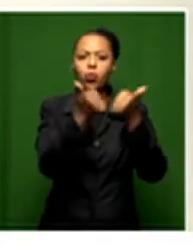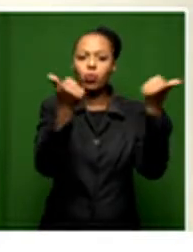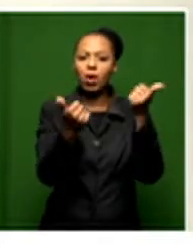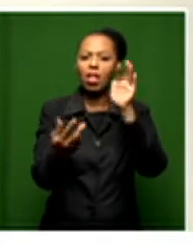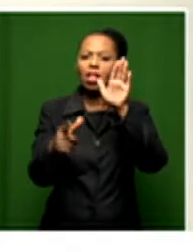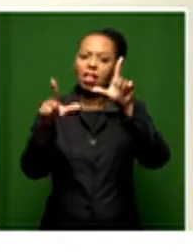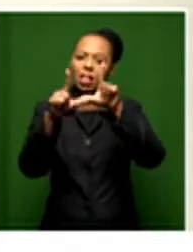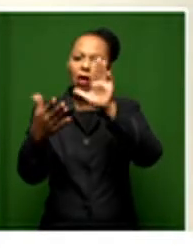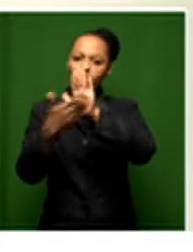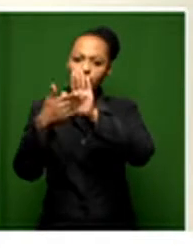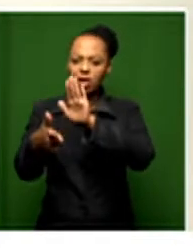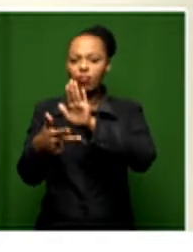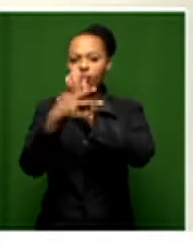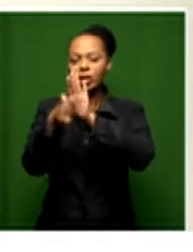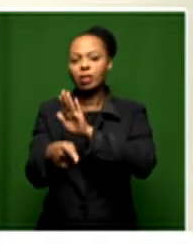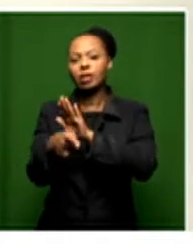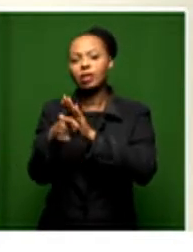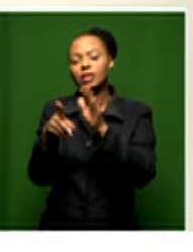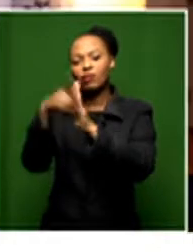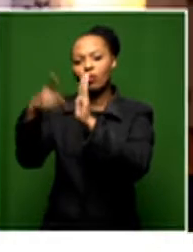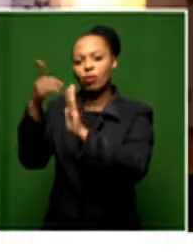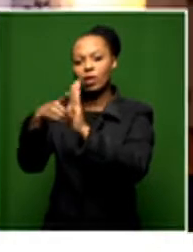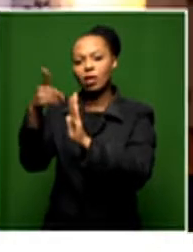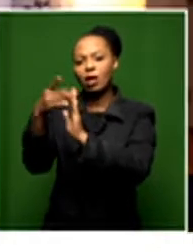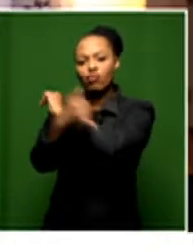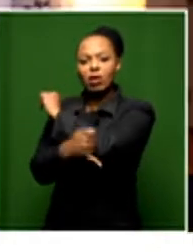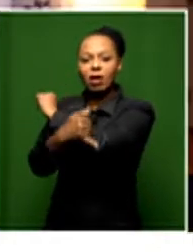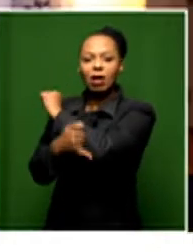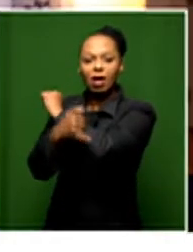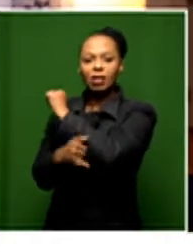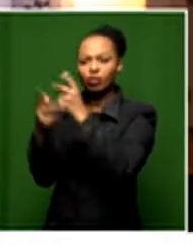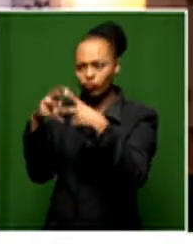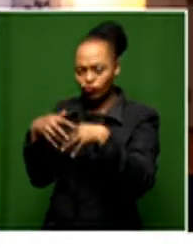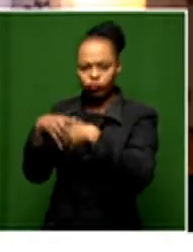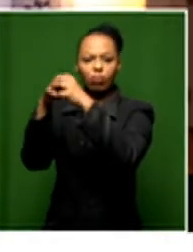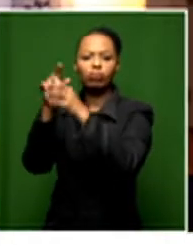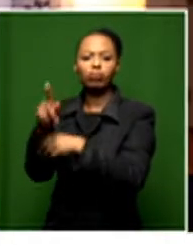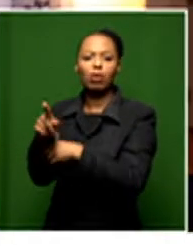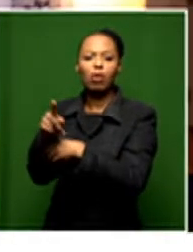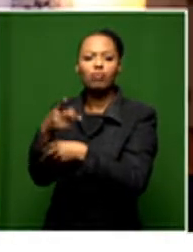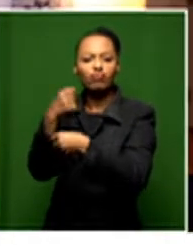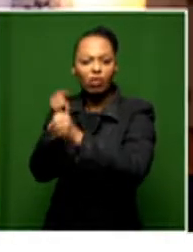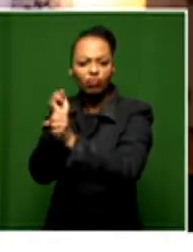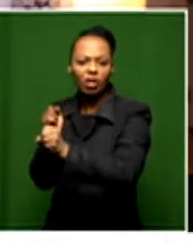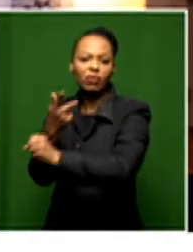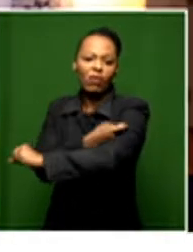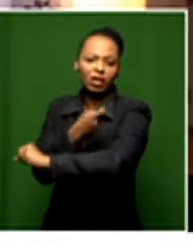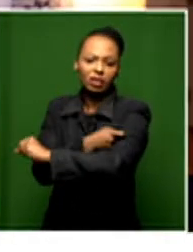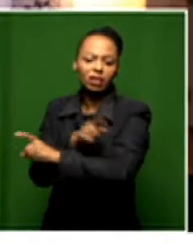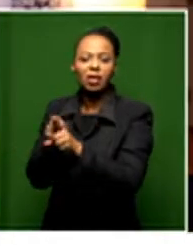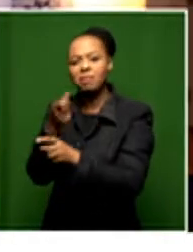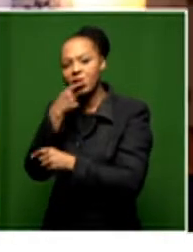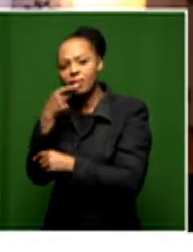licensing companies in developing countries to produce and manufacture these vaccines and these